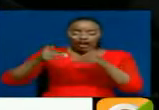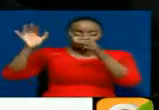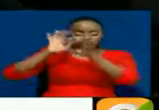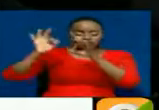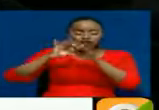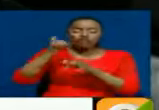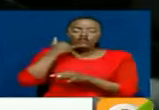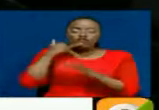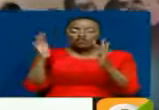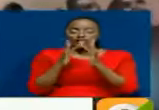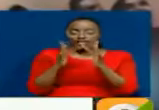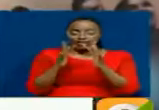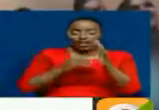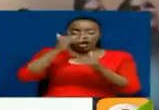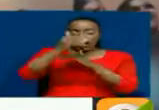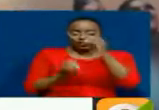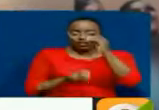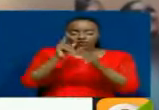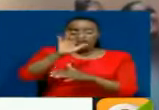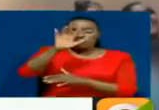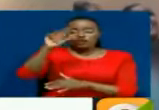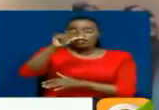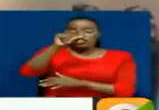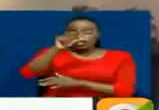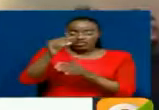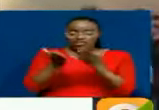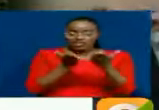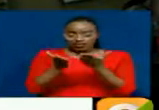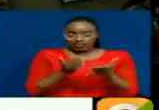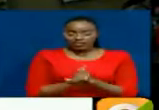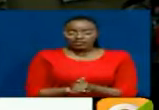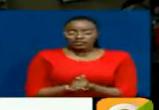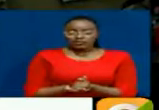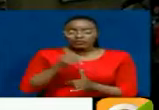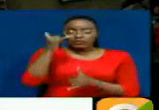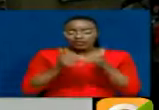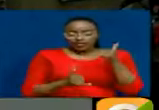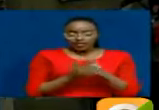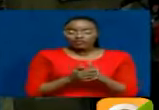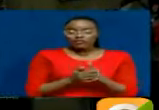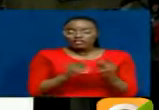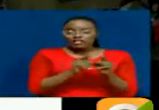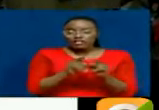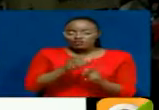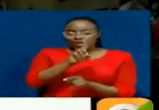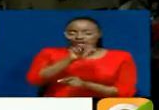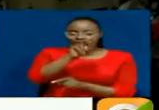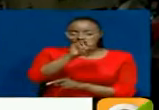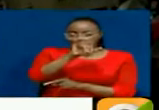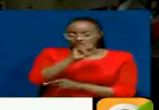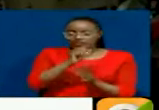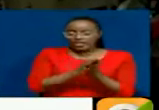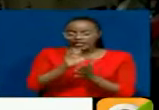high-speed mobile internet following the rollout of 5G services. Finally, Davis and Shatleaf has over the